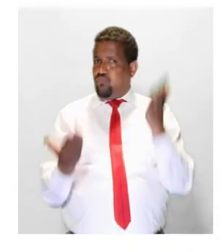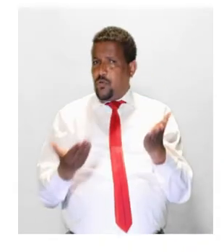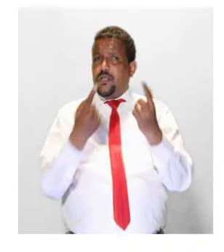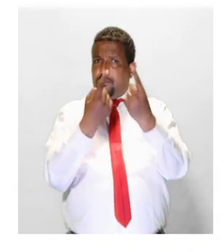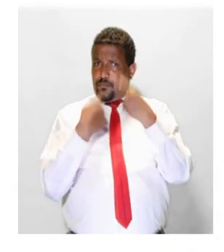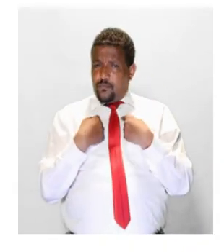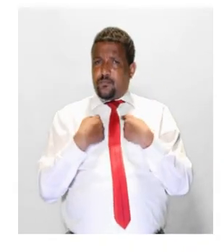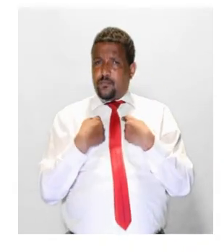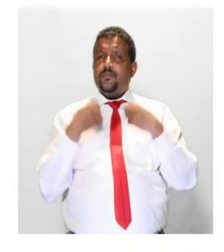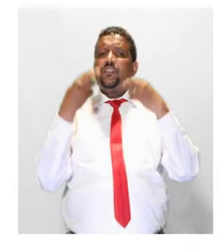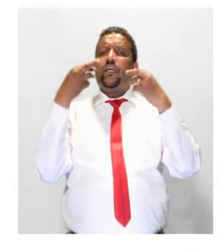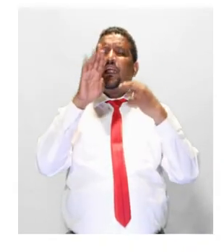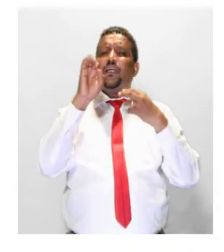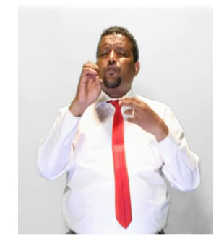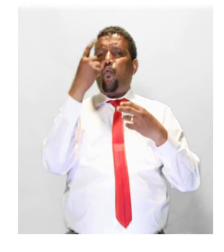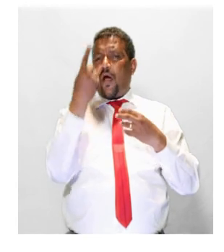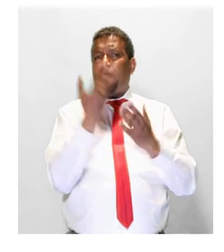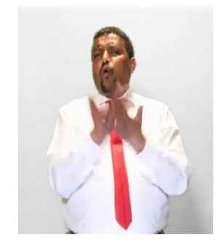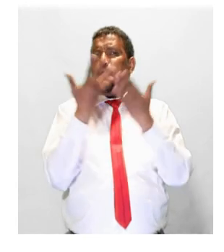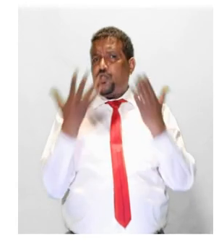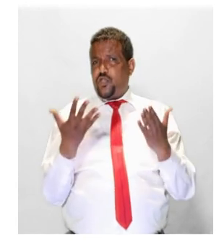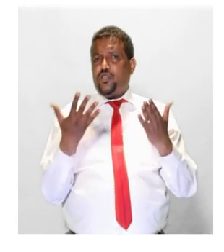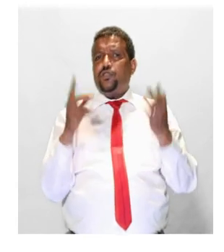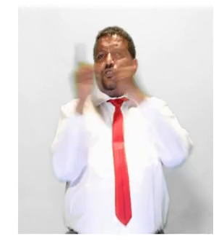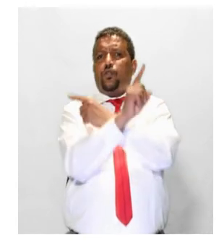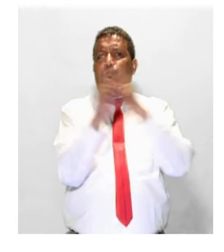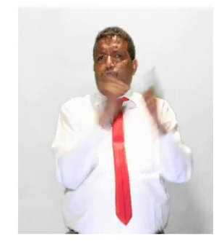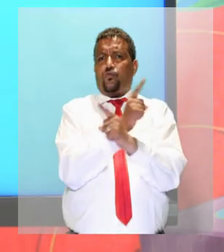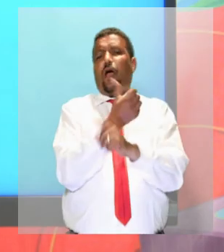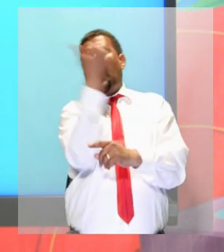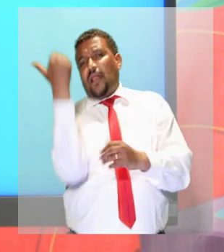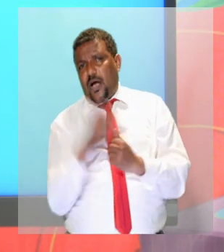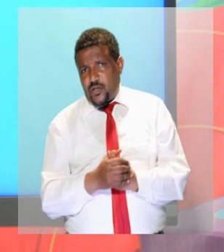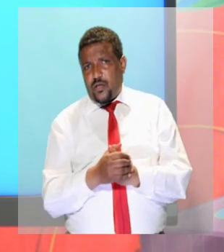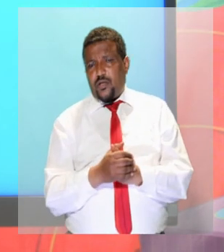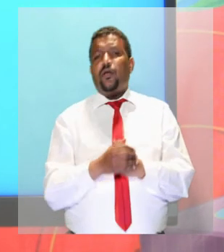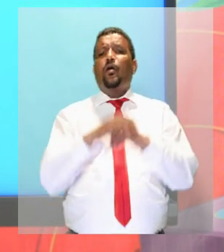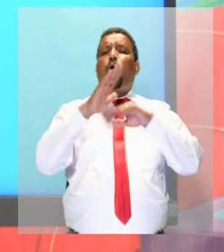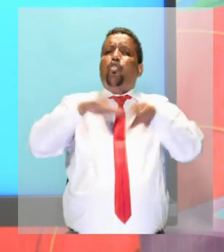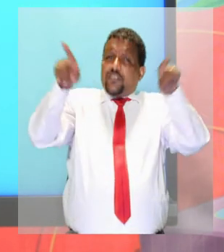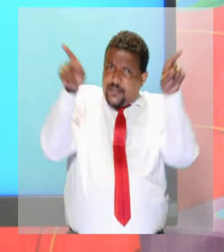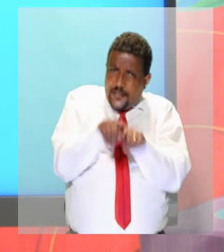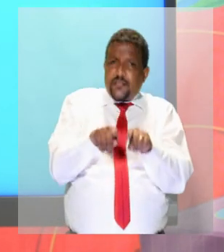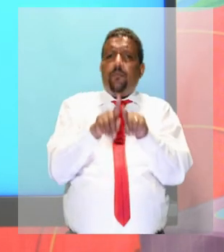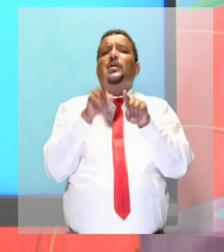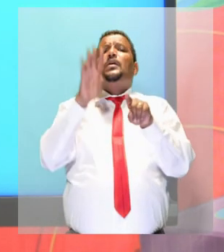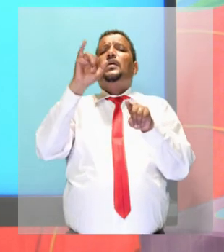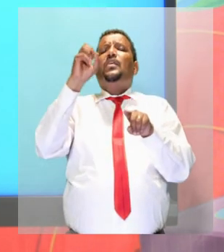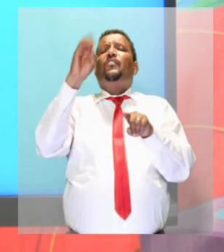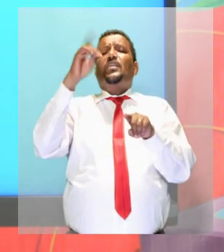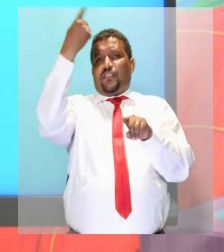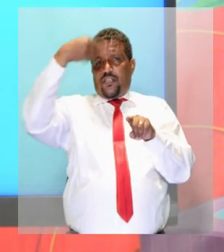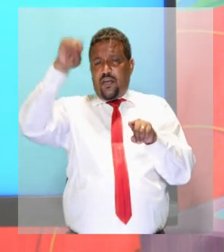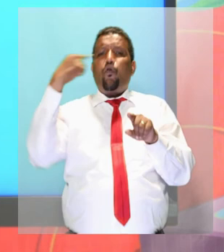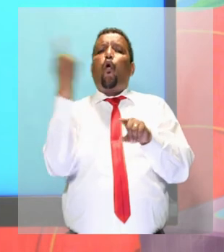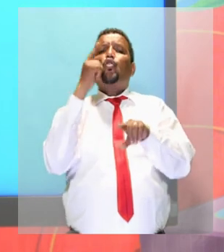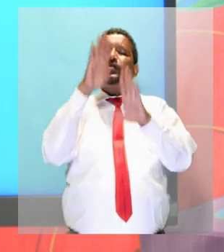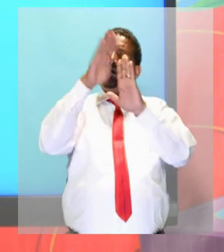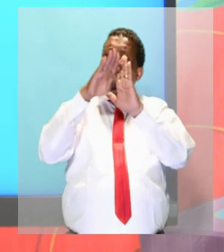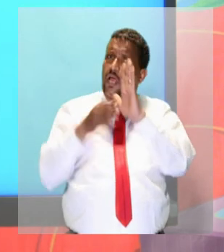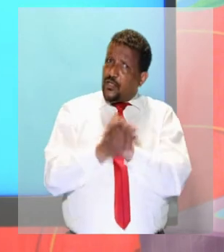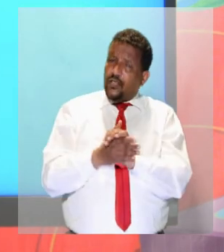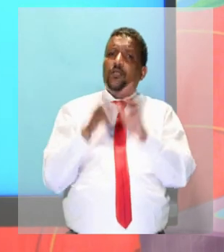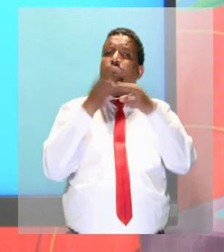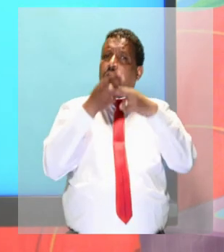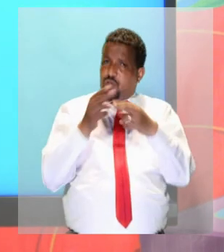the rate by which one commodity is substituted for another on the same indifference curve will always decline. In